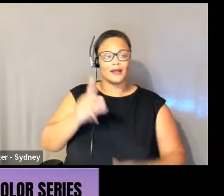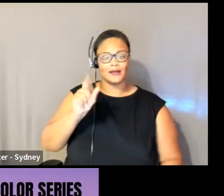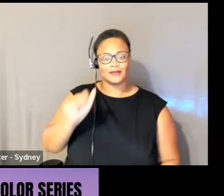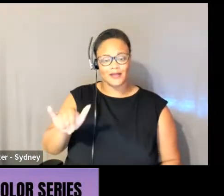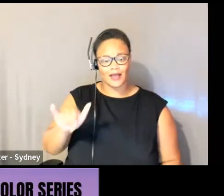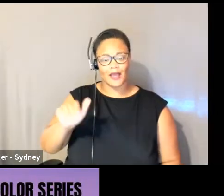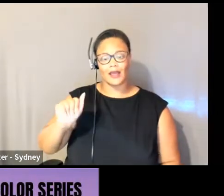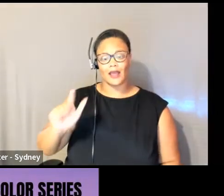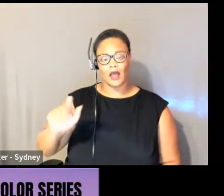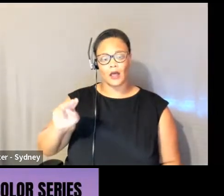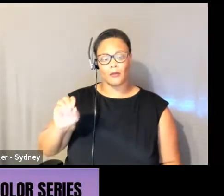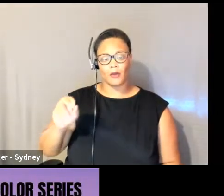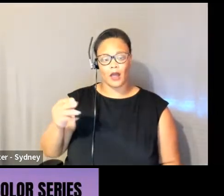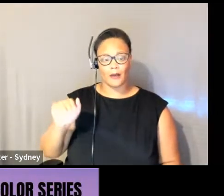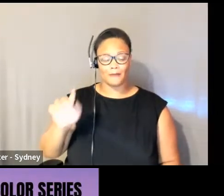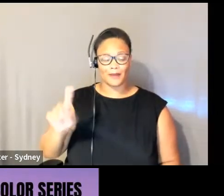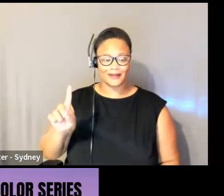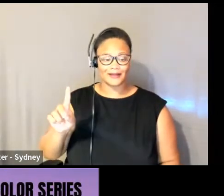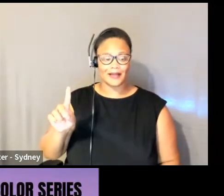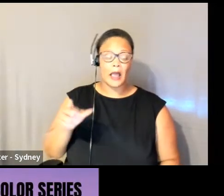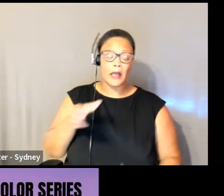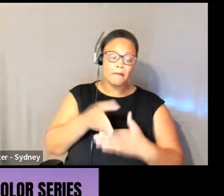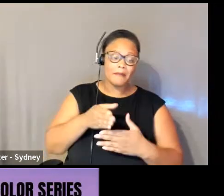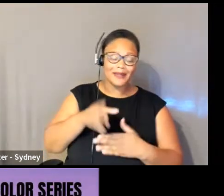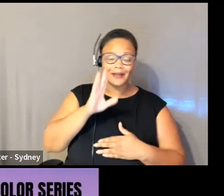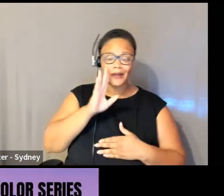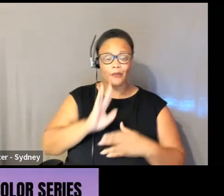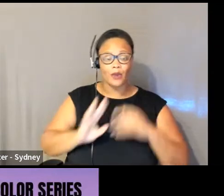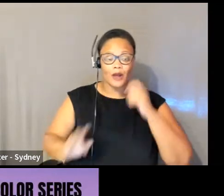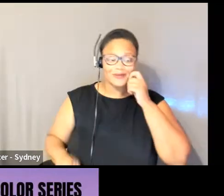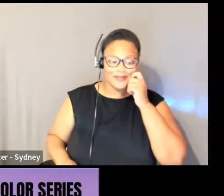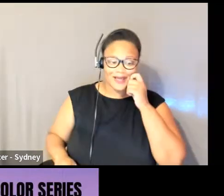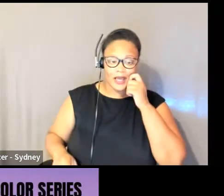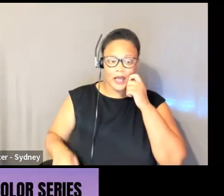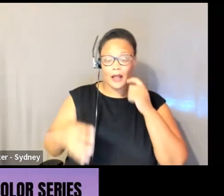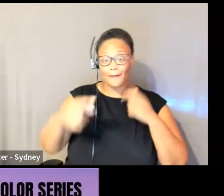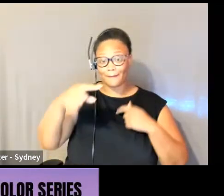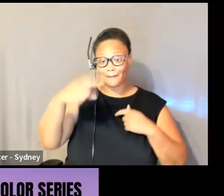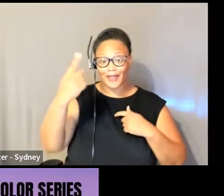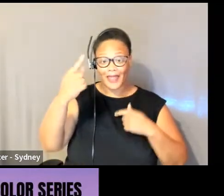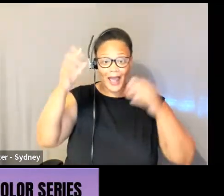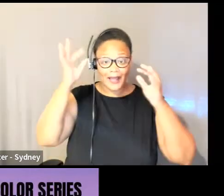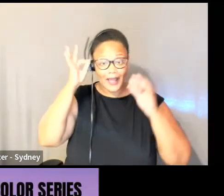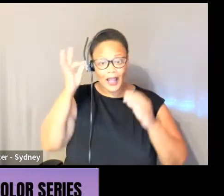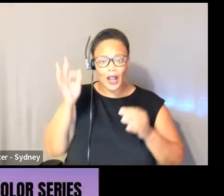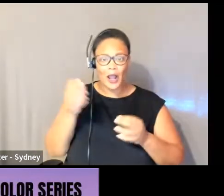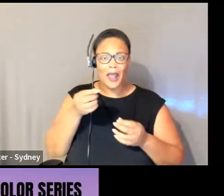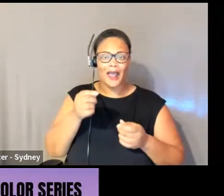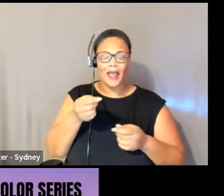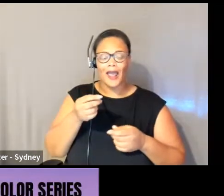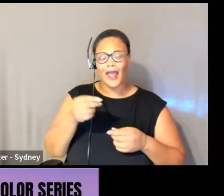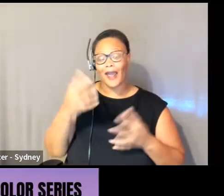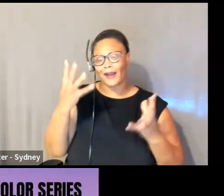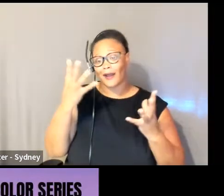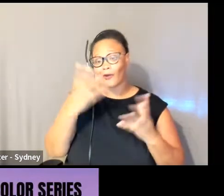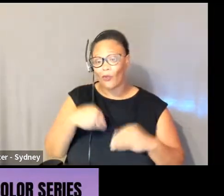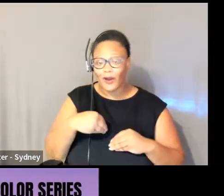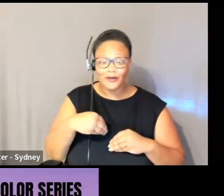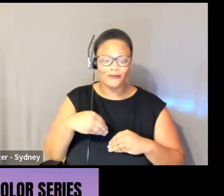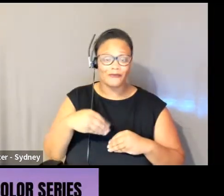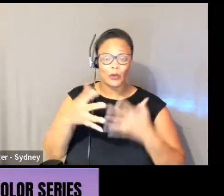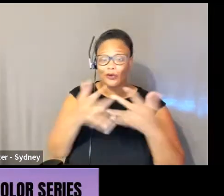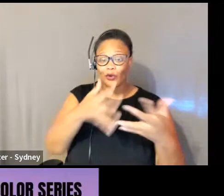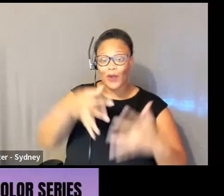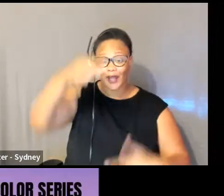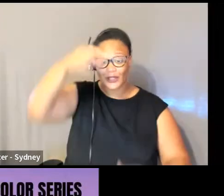Bahraini American woman, so I have medium brown skin. I've got black hair. I've got a lovely gray streak started down the front.